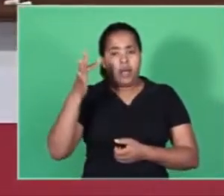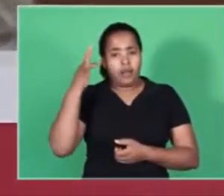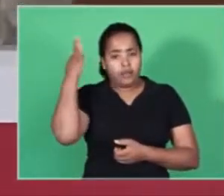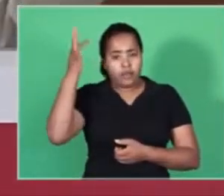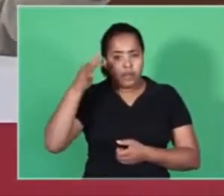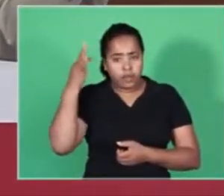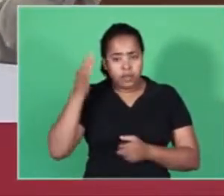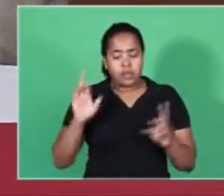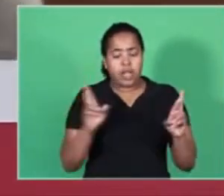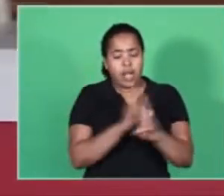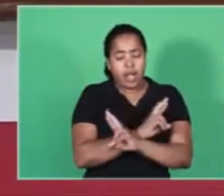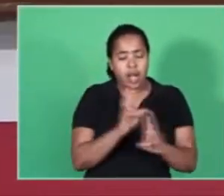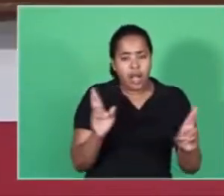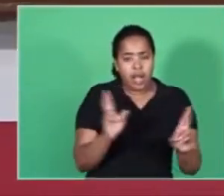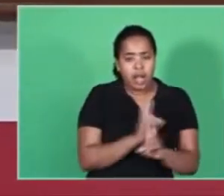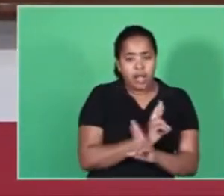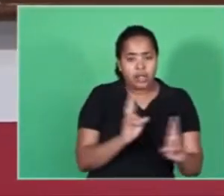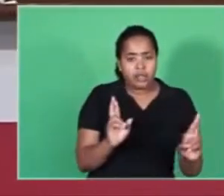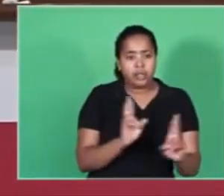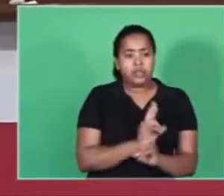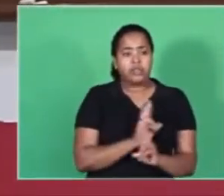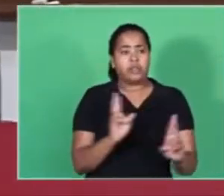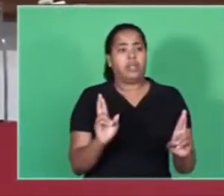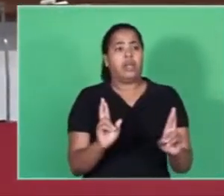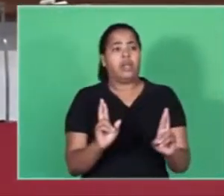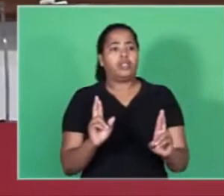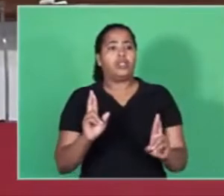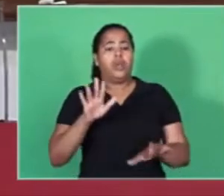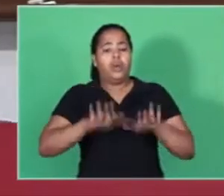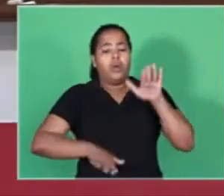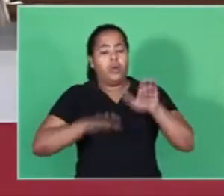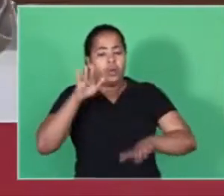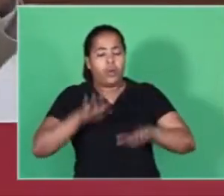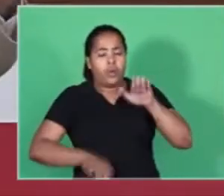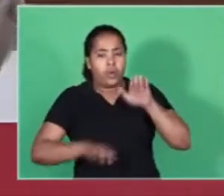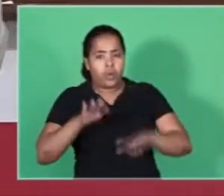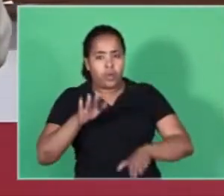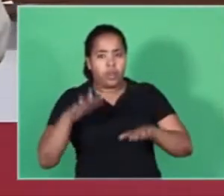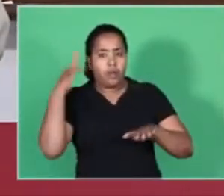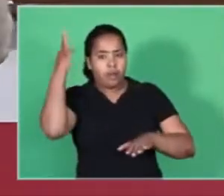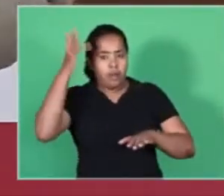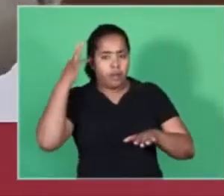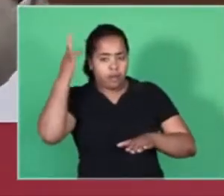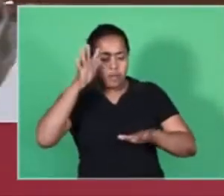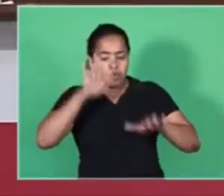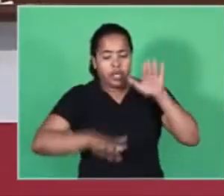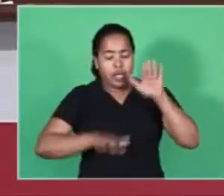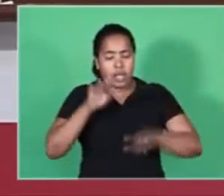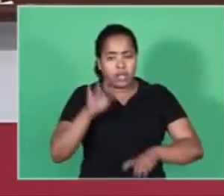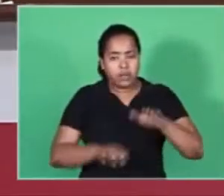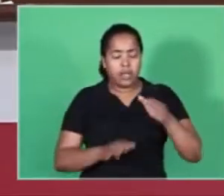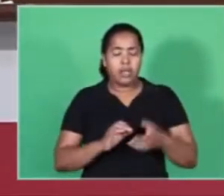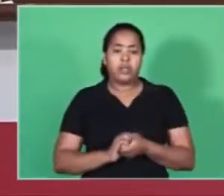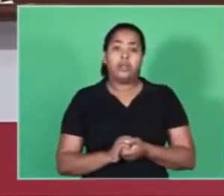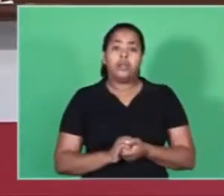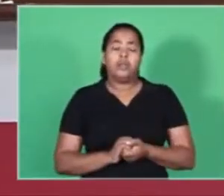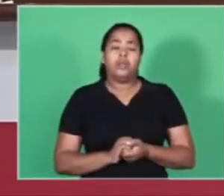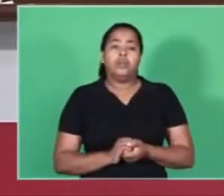Today we see philosophy of relativity, the other philosophy. The gospel has lost its